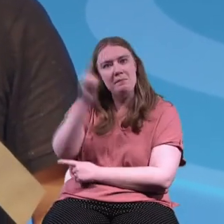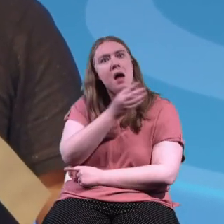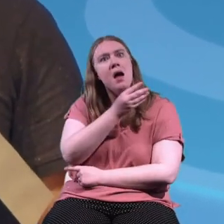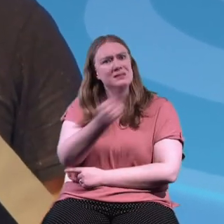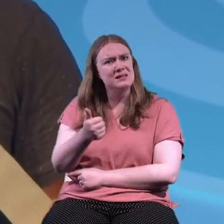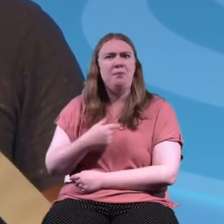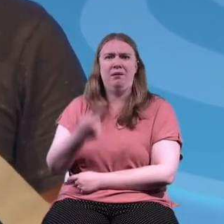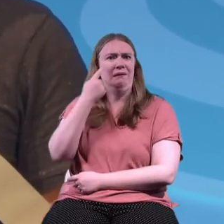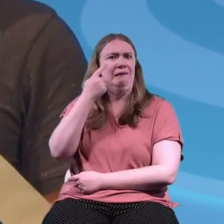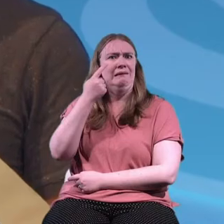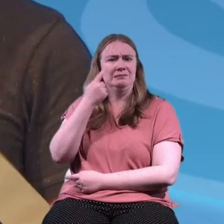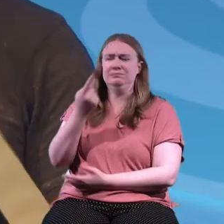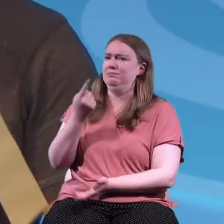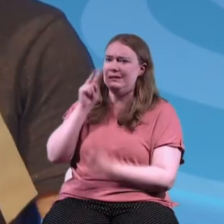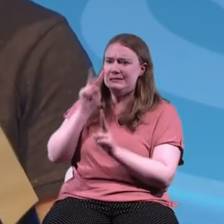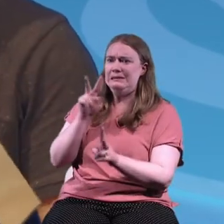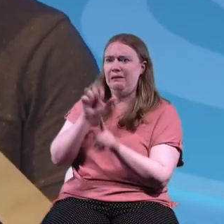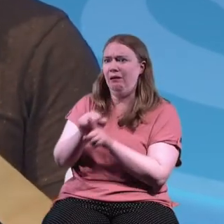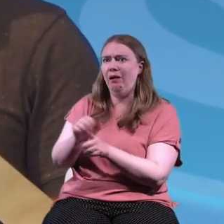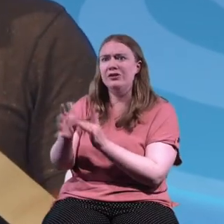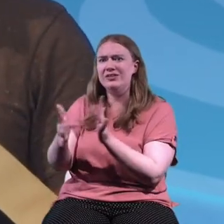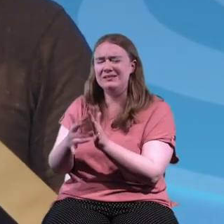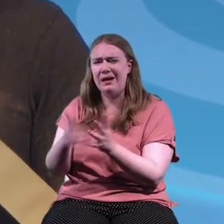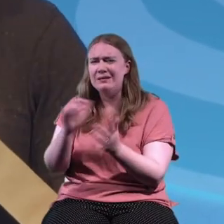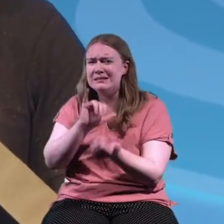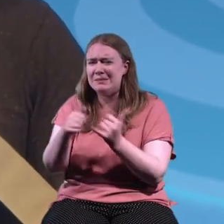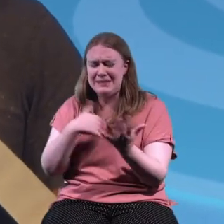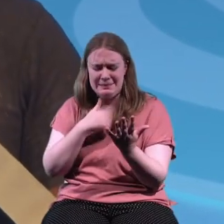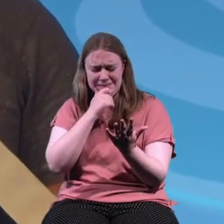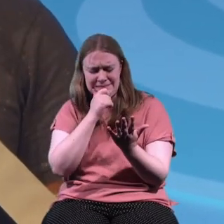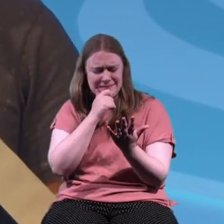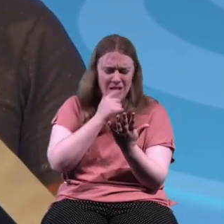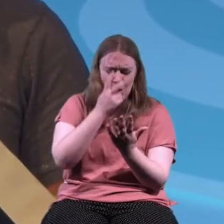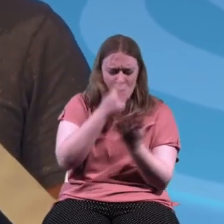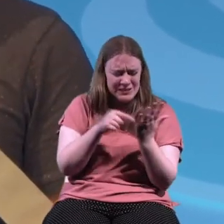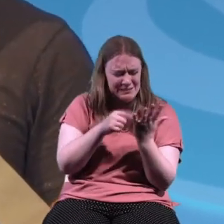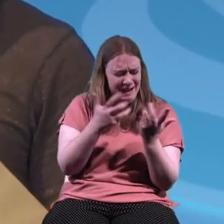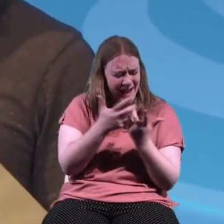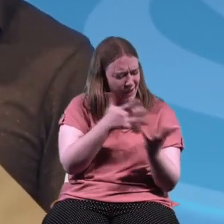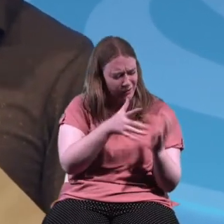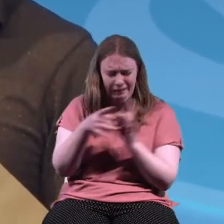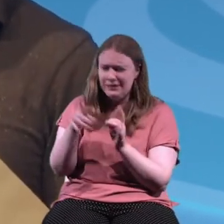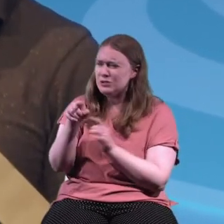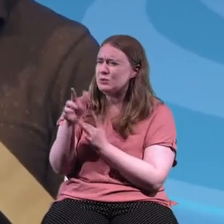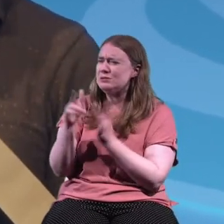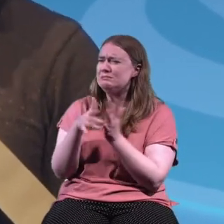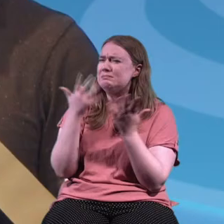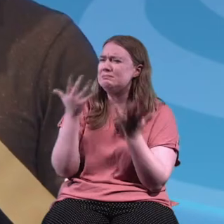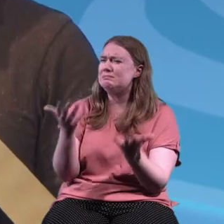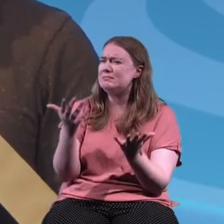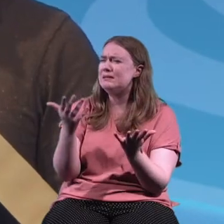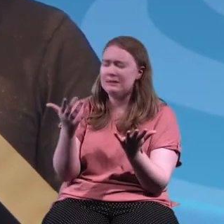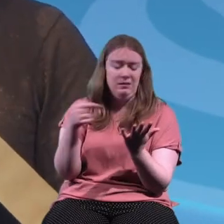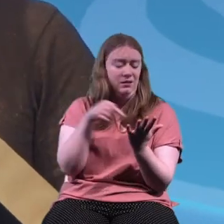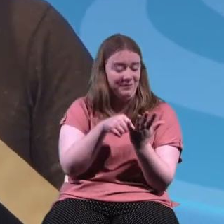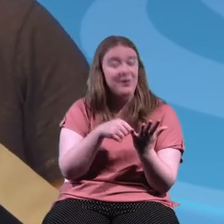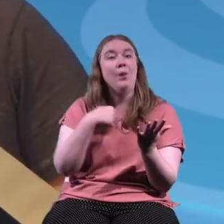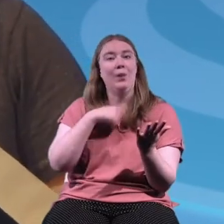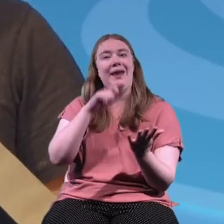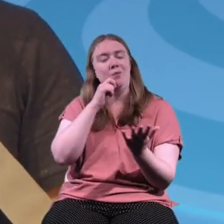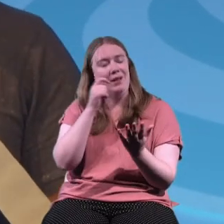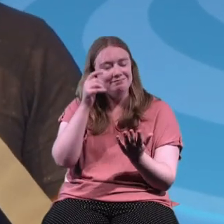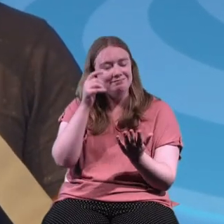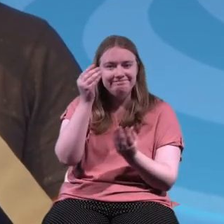straightforward, other parts somewhat harder to see the links, perhaps some of the Old Testament. And so we'll be thinking how we can perhaps see